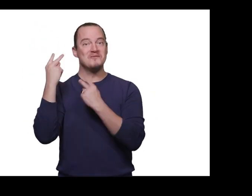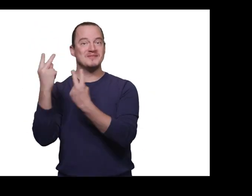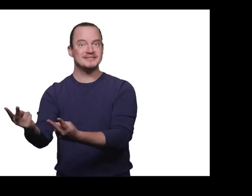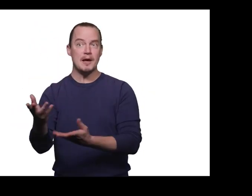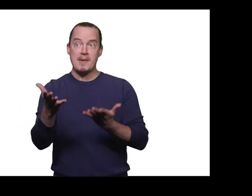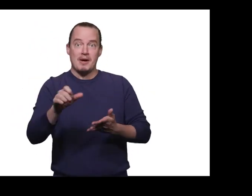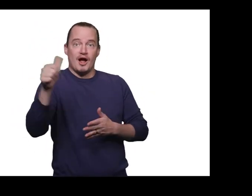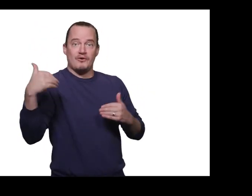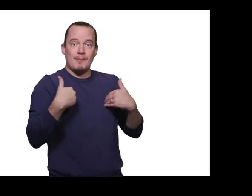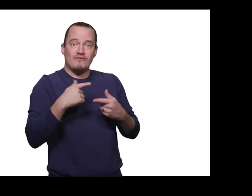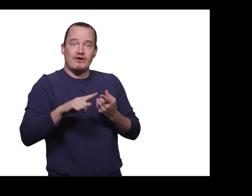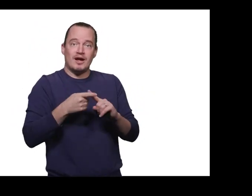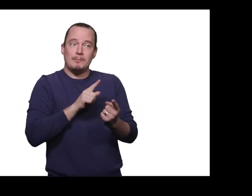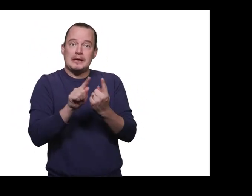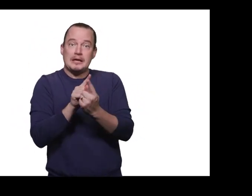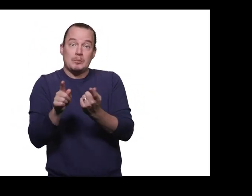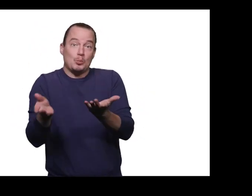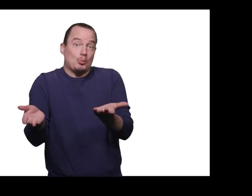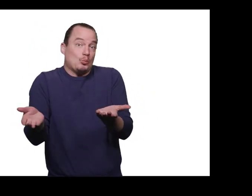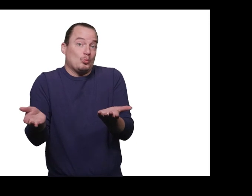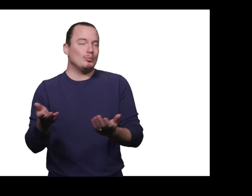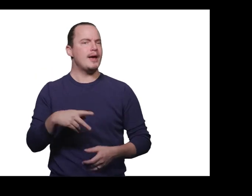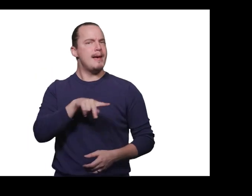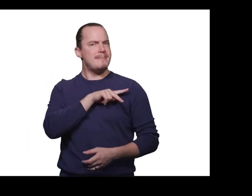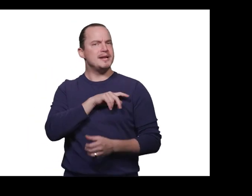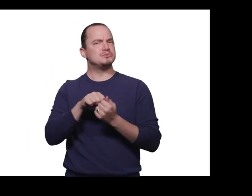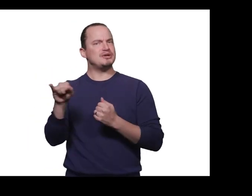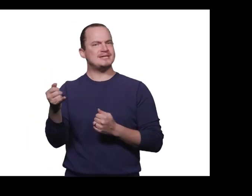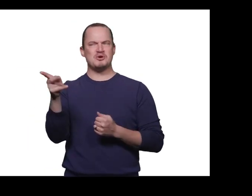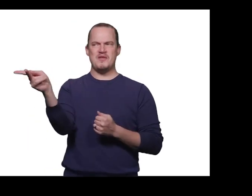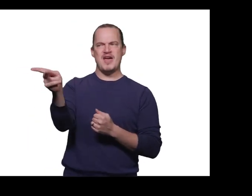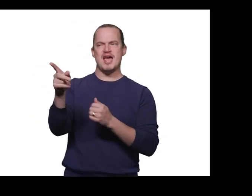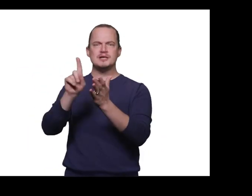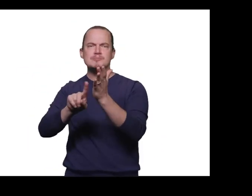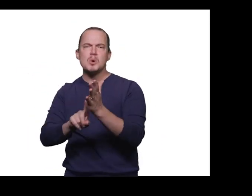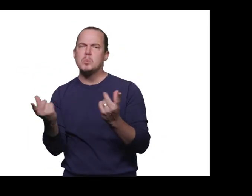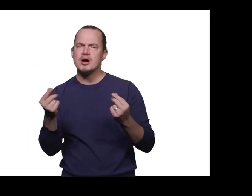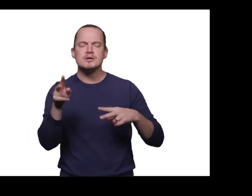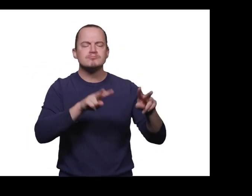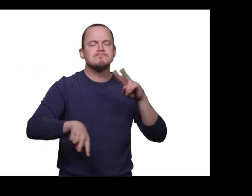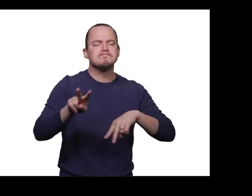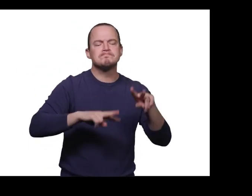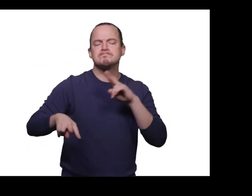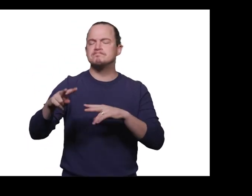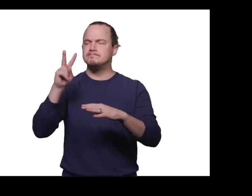friend. Penny uses Jasper in the tree to explore STEM learning areas like observation,